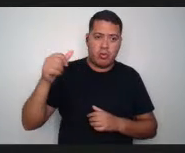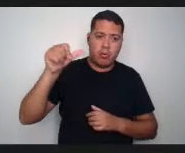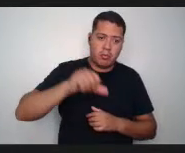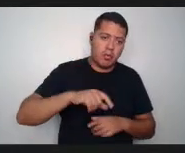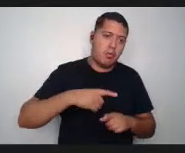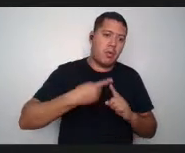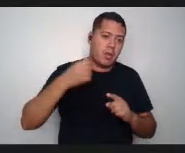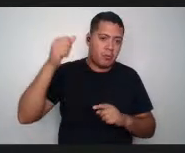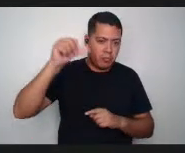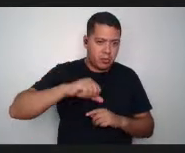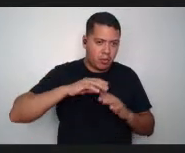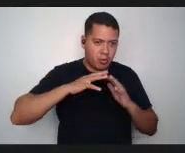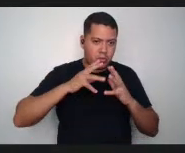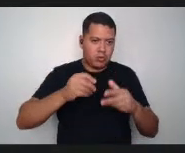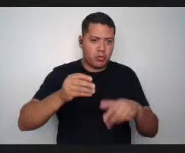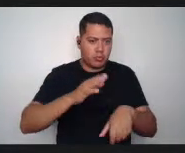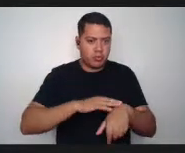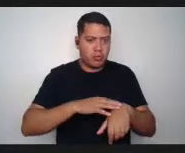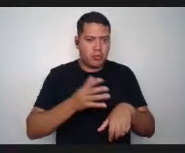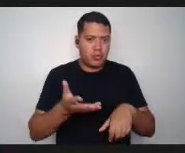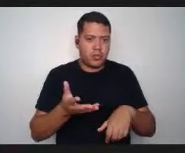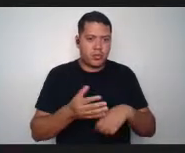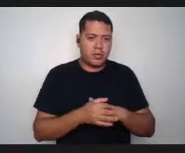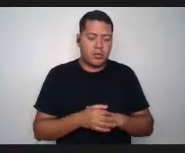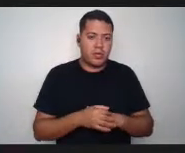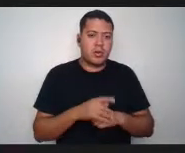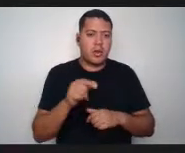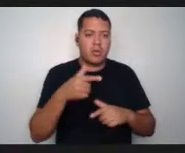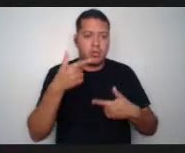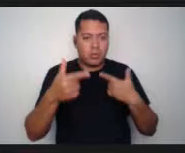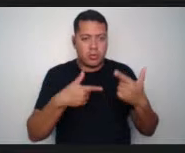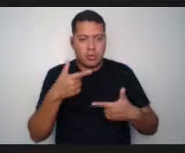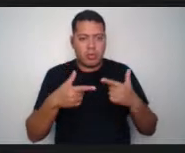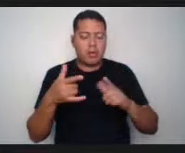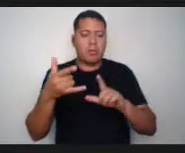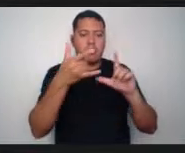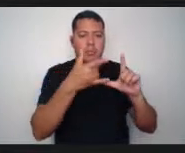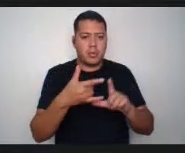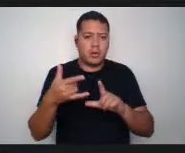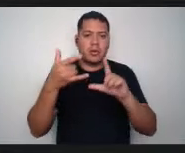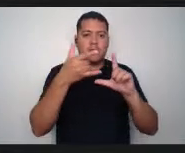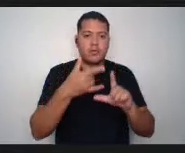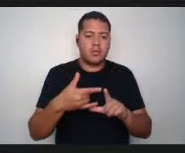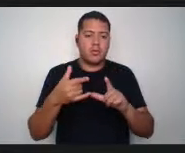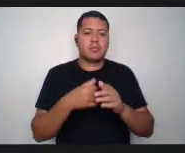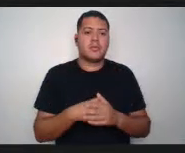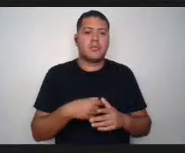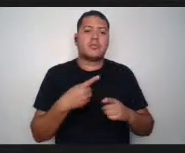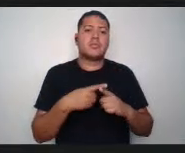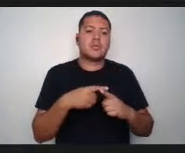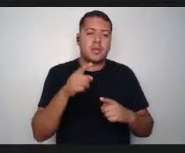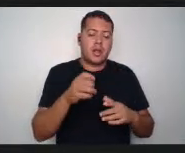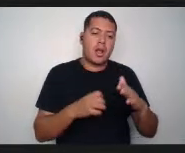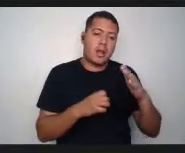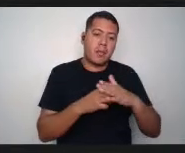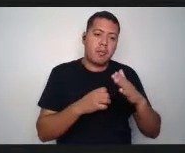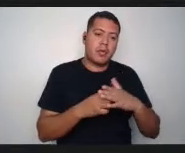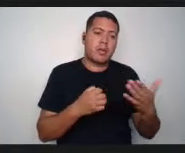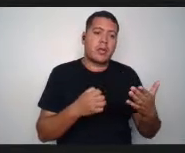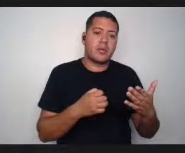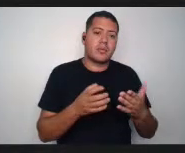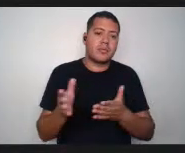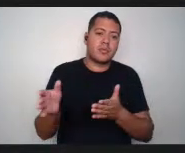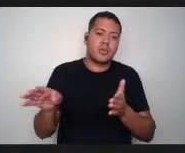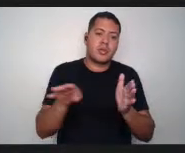there won't be a worse one in the future, but the last one in the platform work